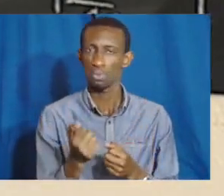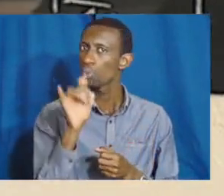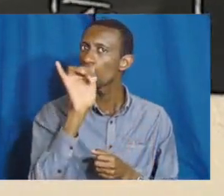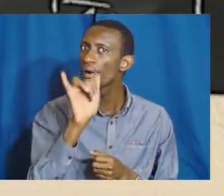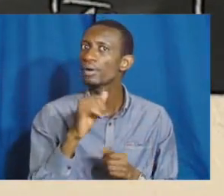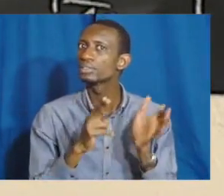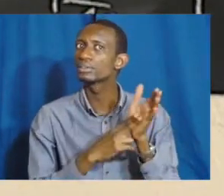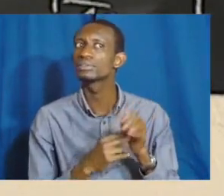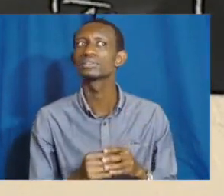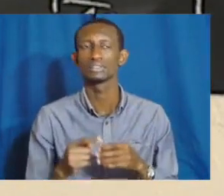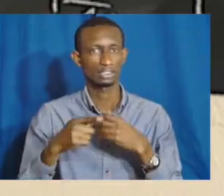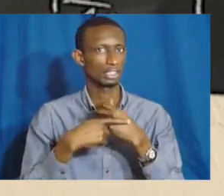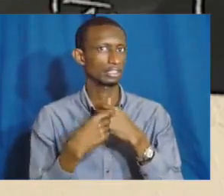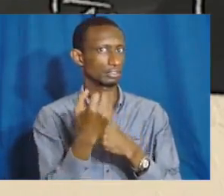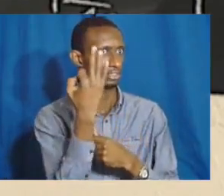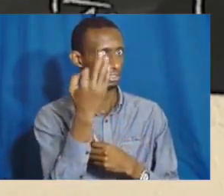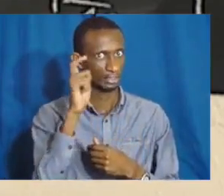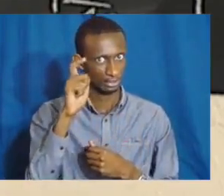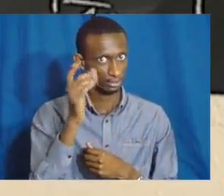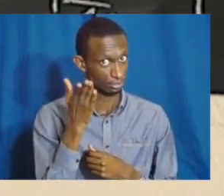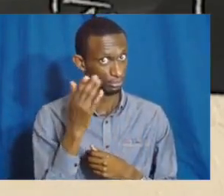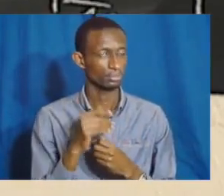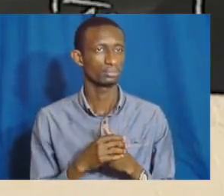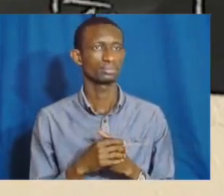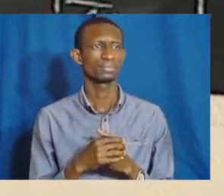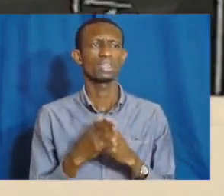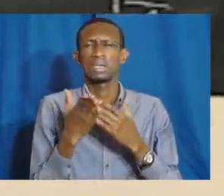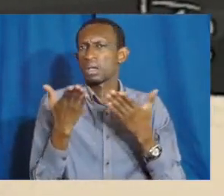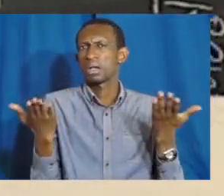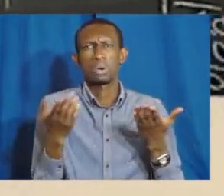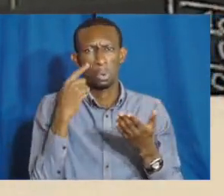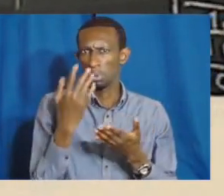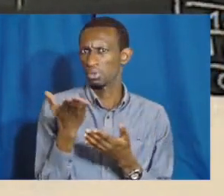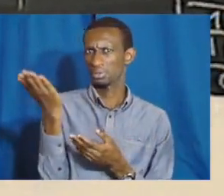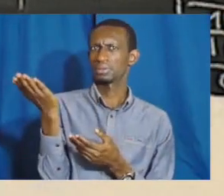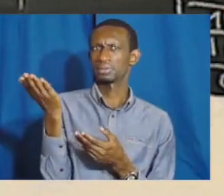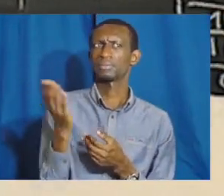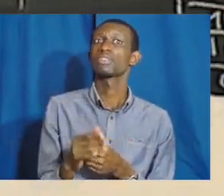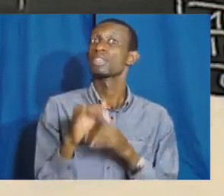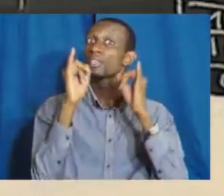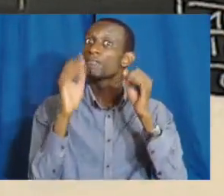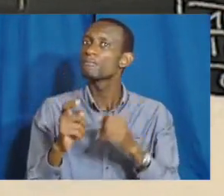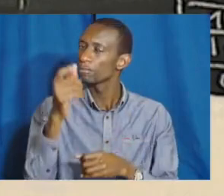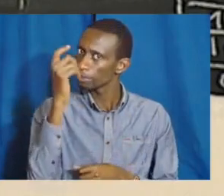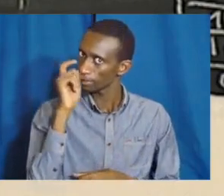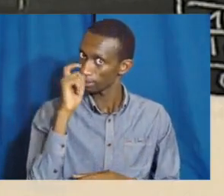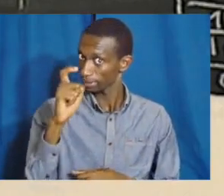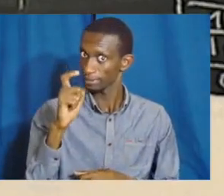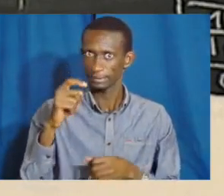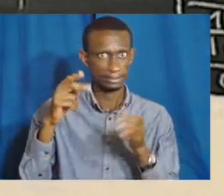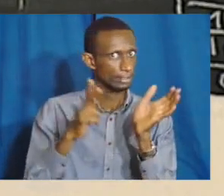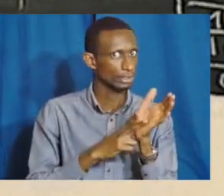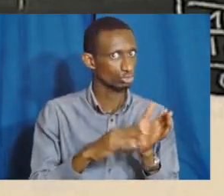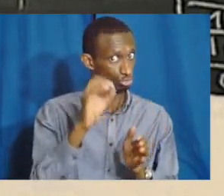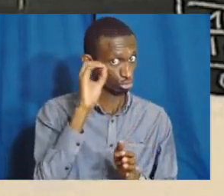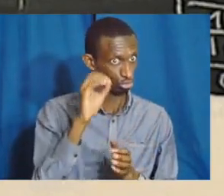to -3x. How do we find this? If x is equal to 0,